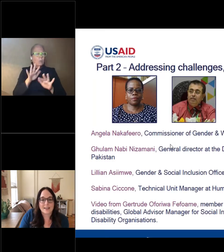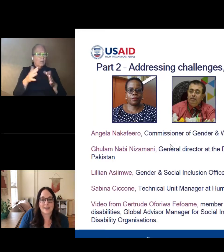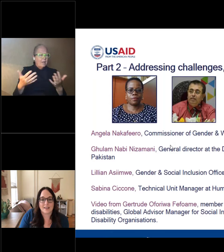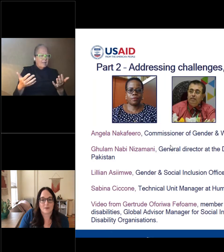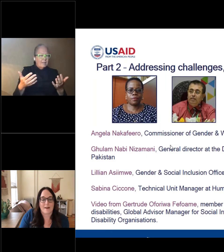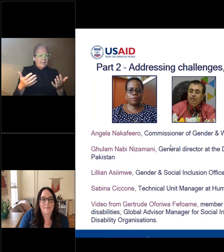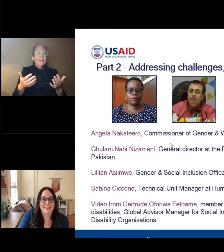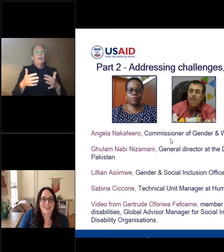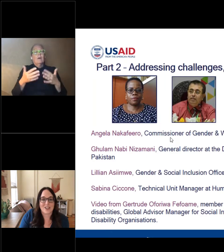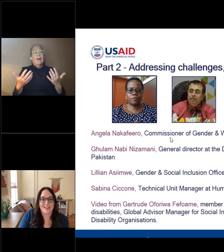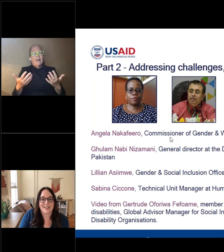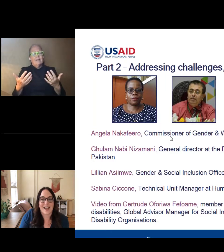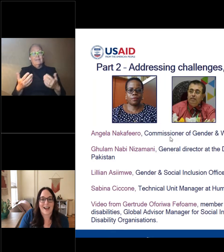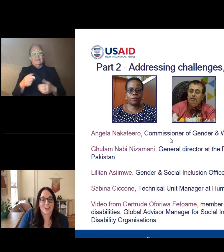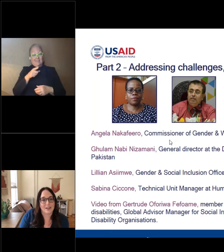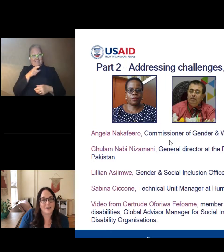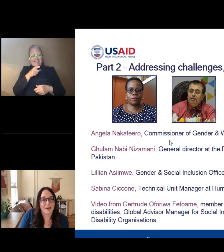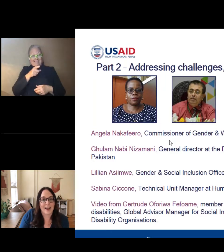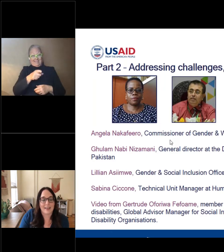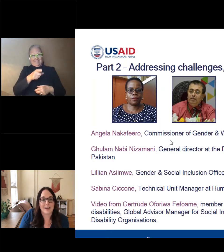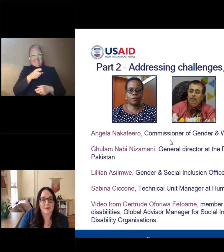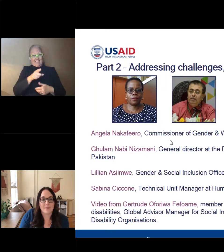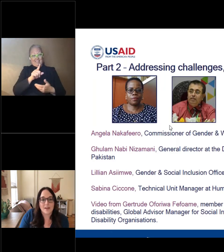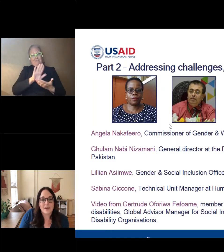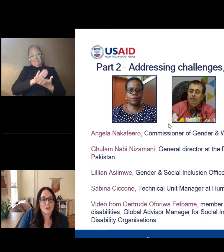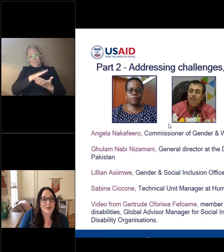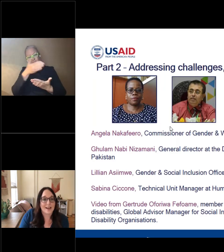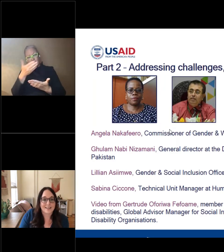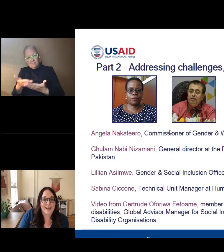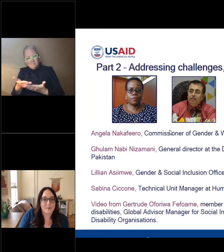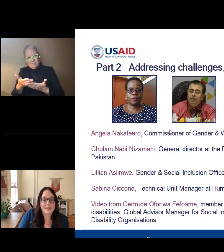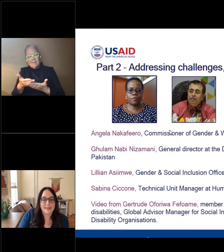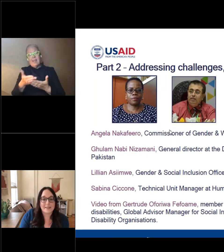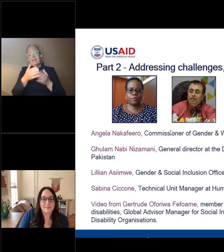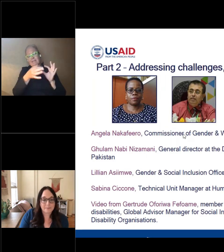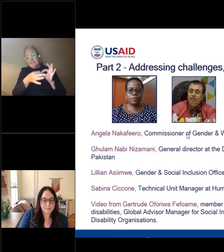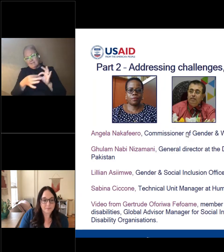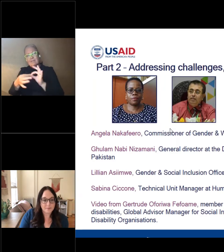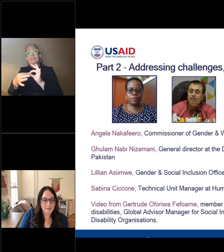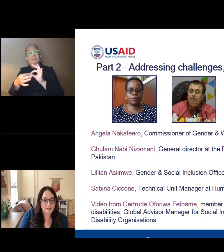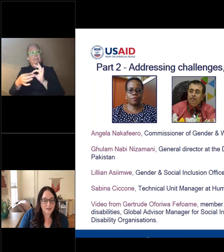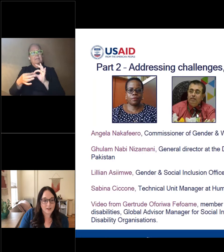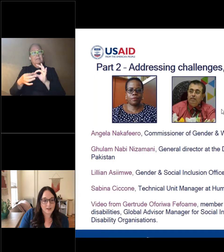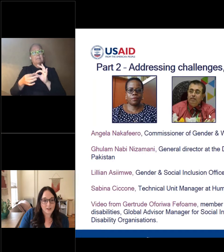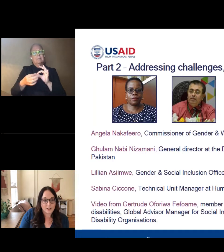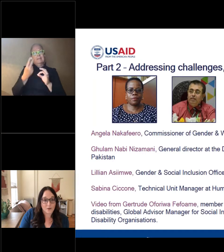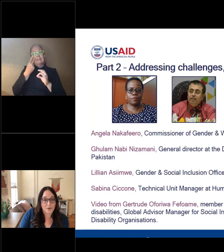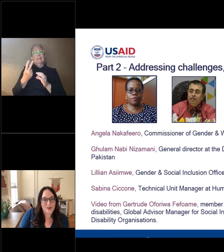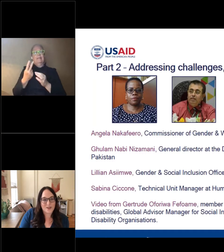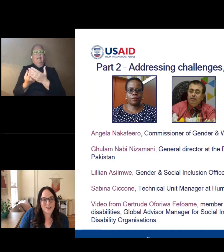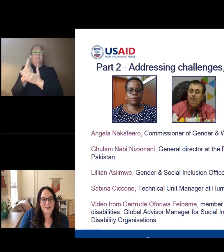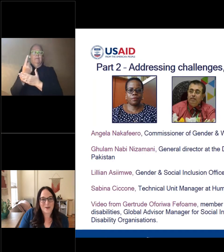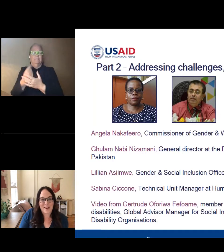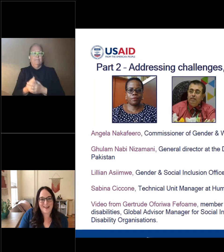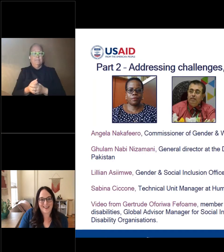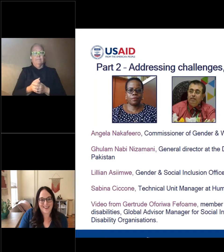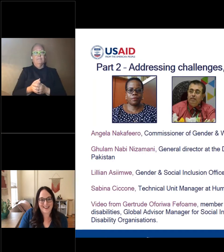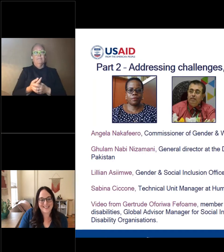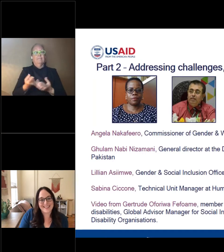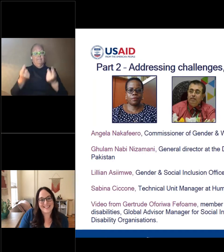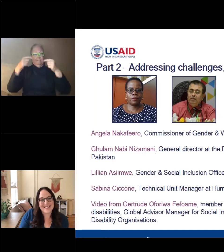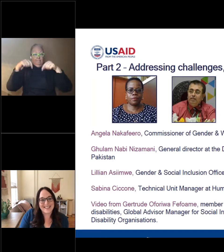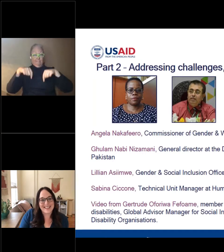to translate this recommendation into action and reality. So next slide, please. So for those of you who